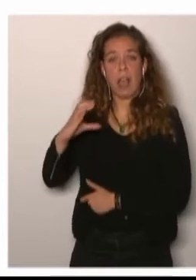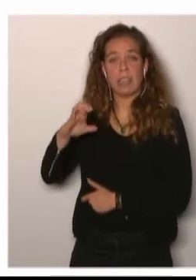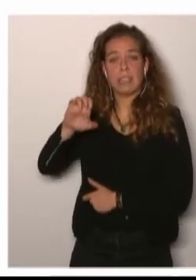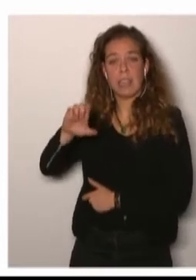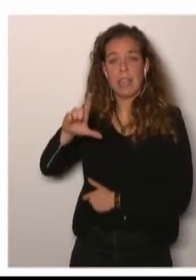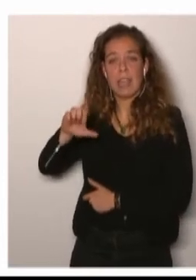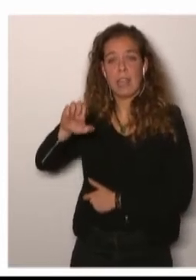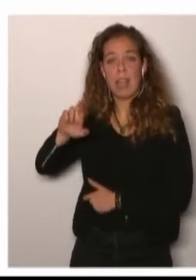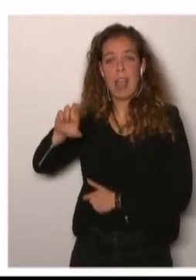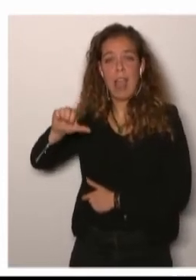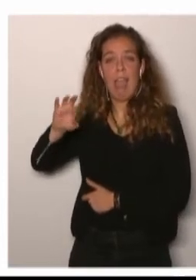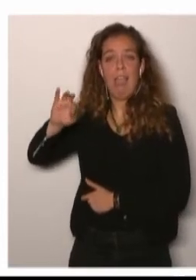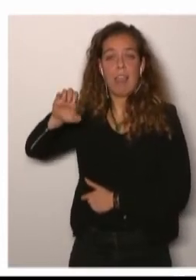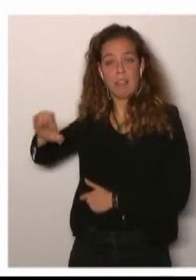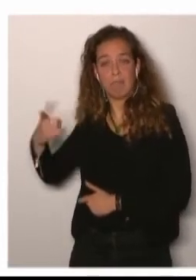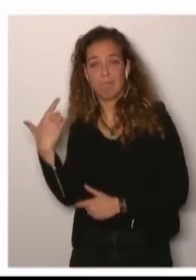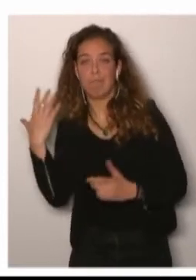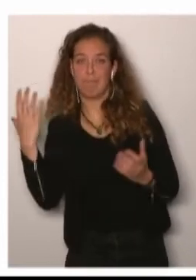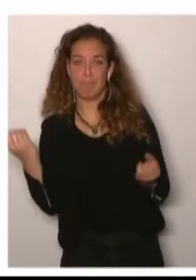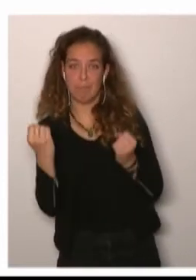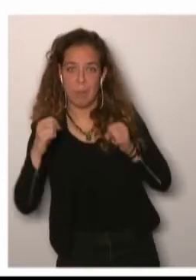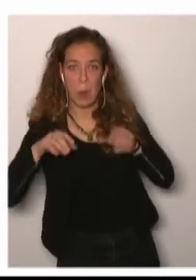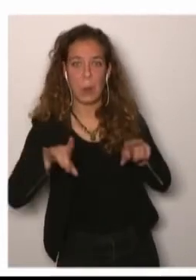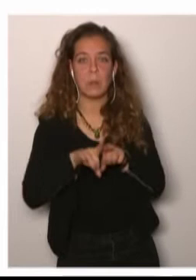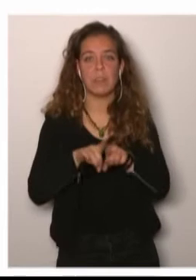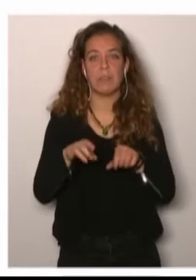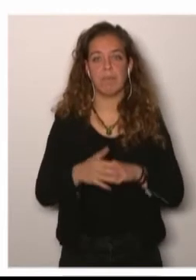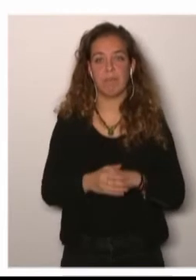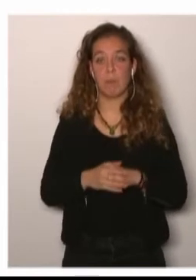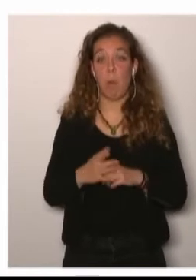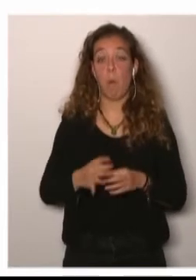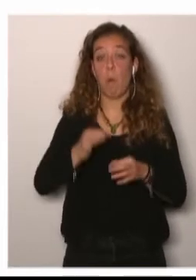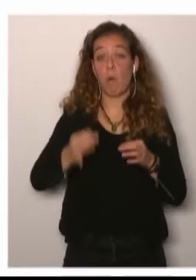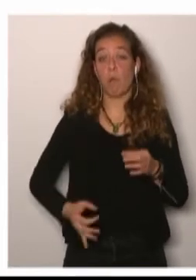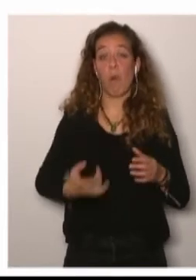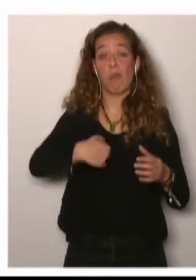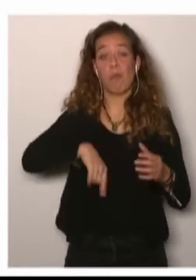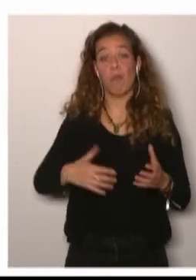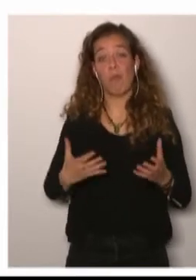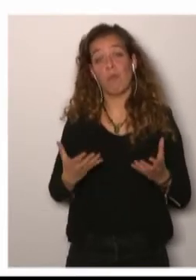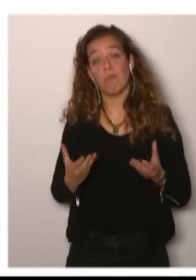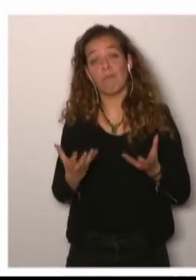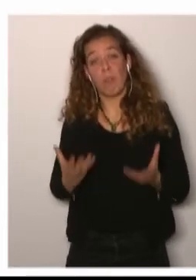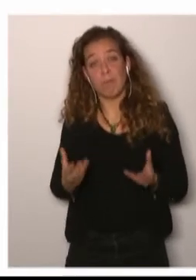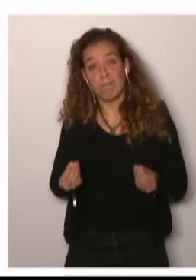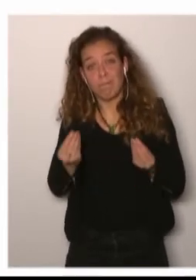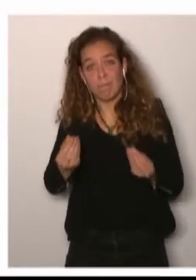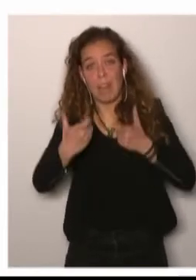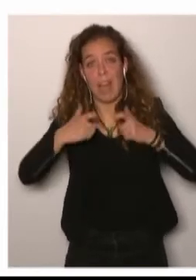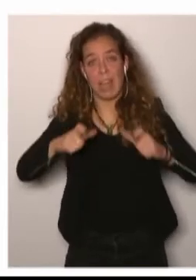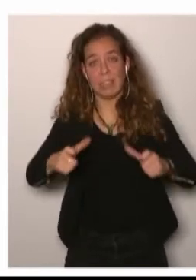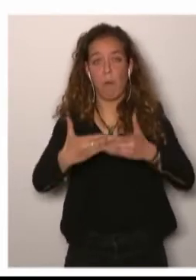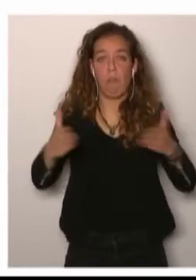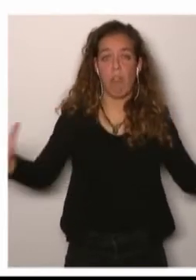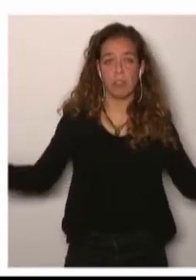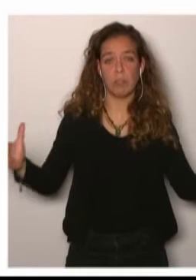strongly support and build on the success of multi-stakeholder discussions, particularly but by pushing not only to